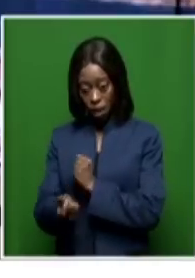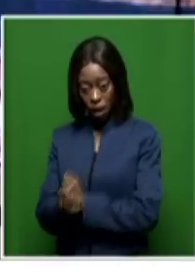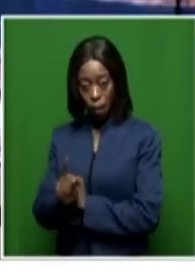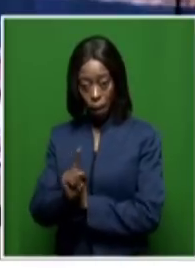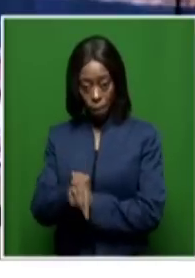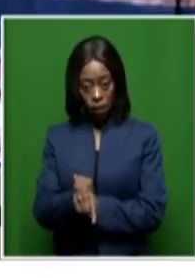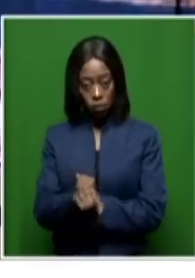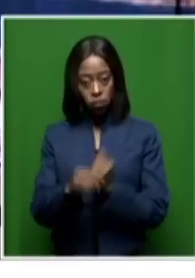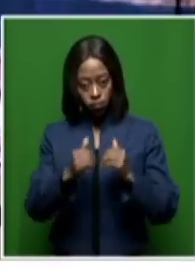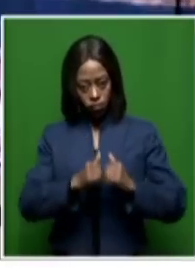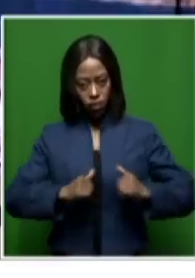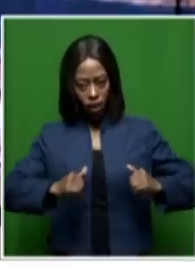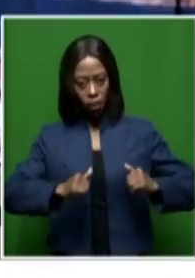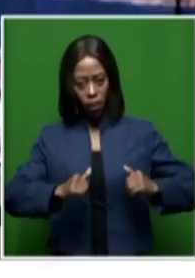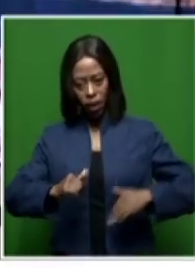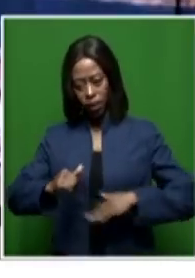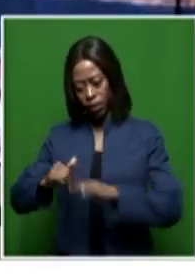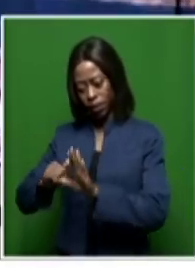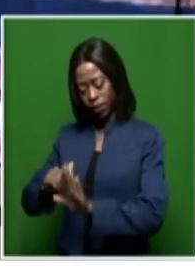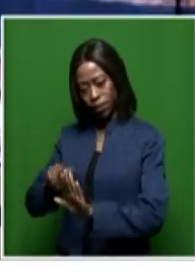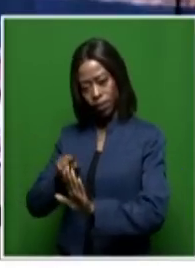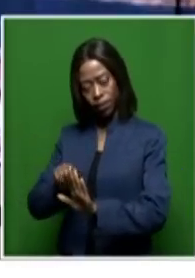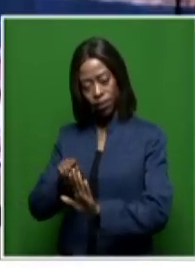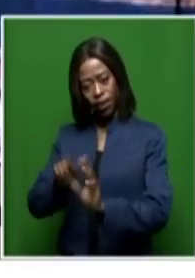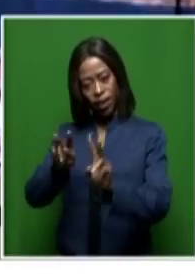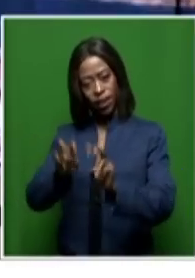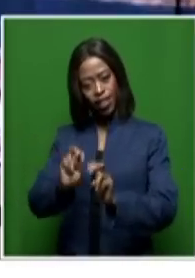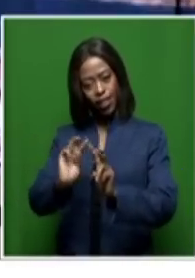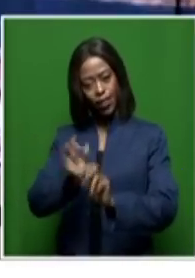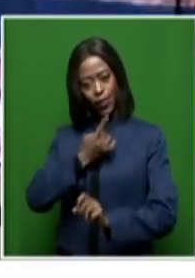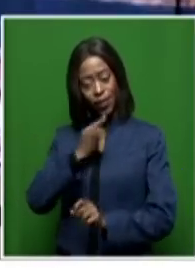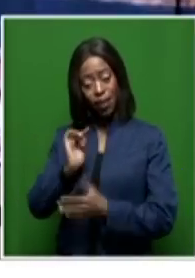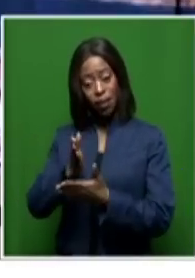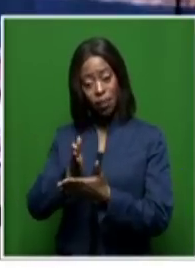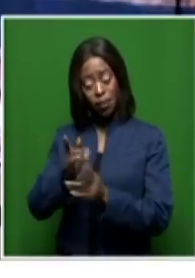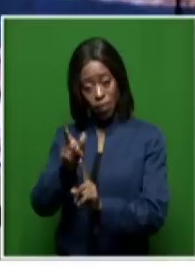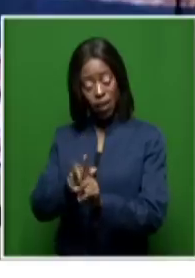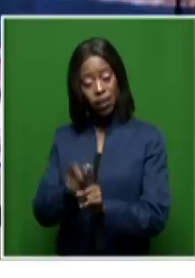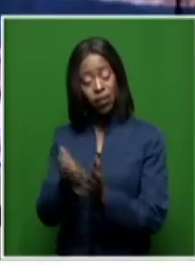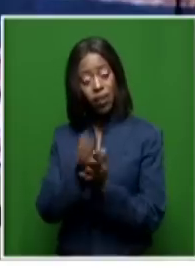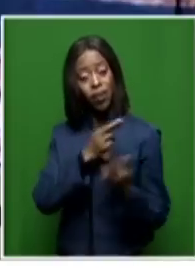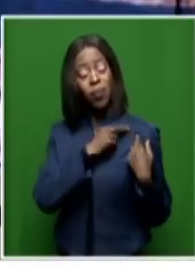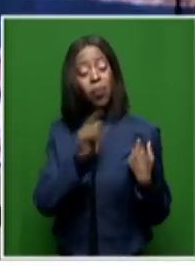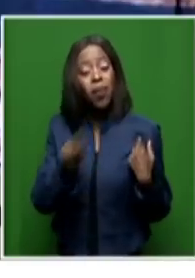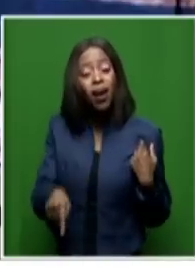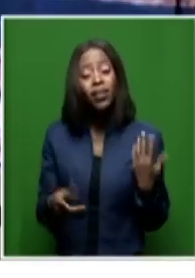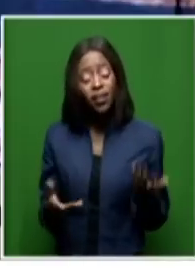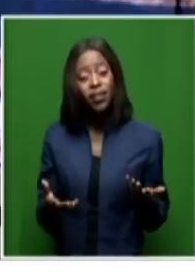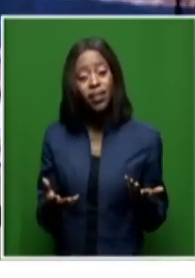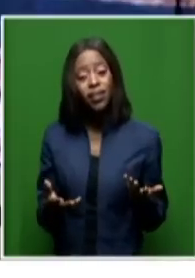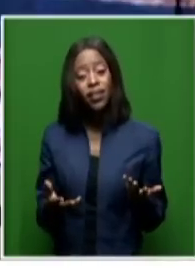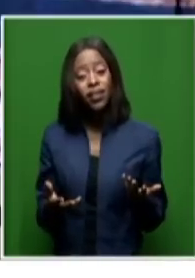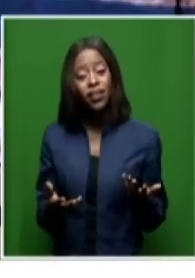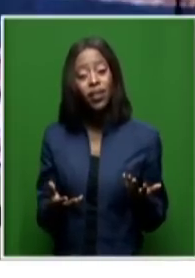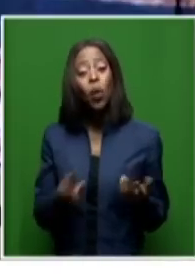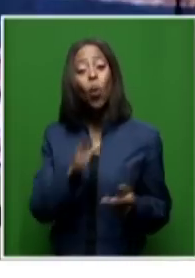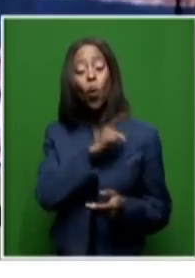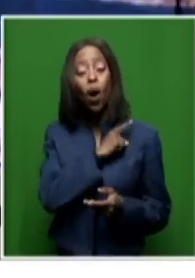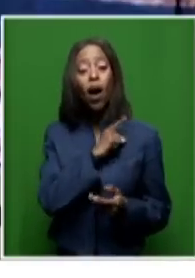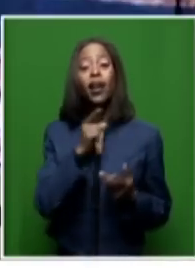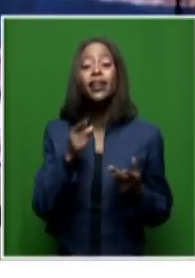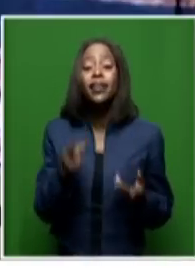That's quite separate from an issue whereby someone has to take accountability and responsibility